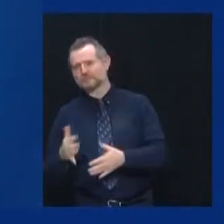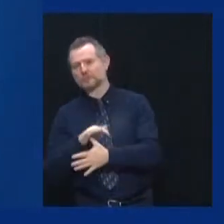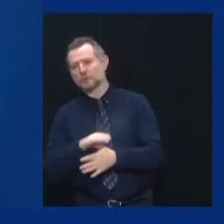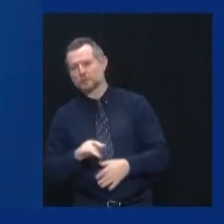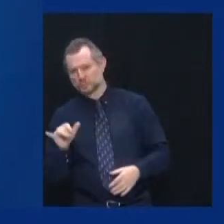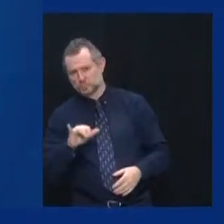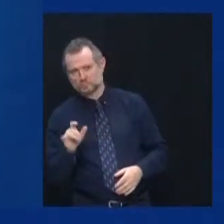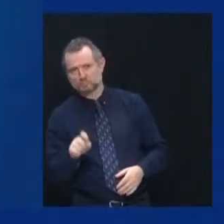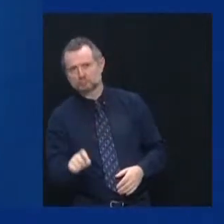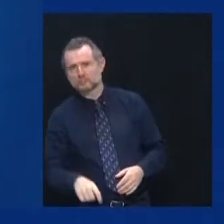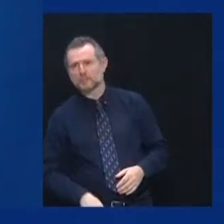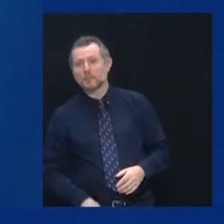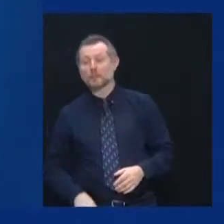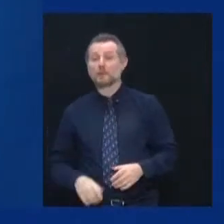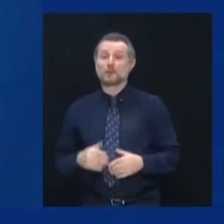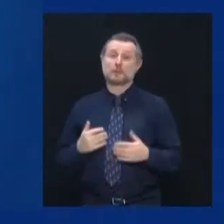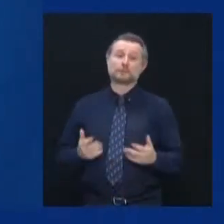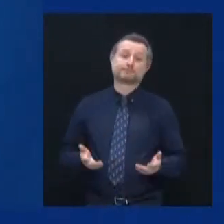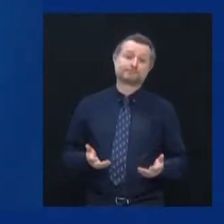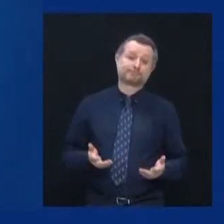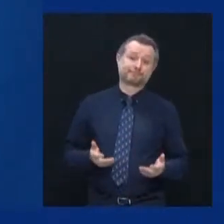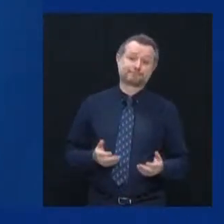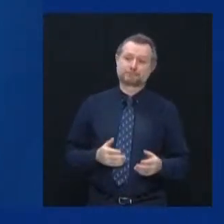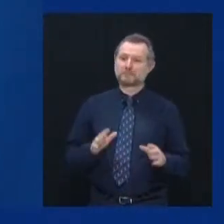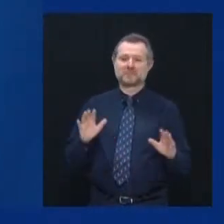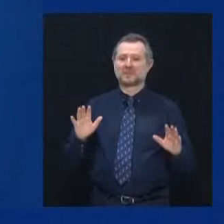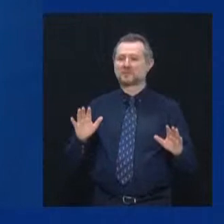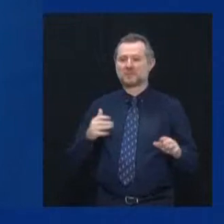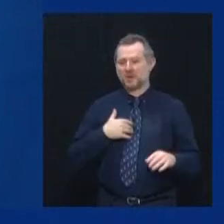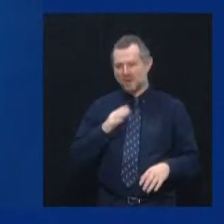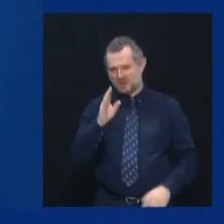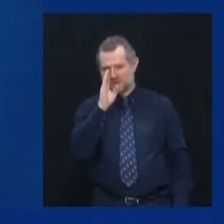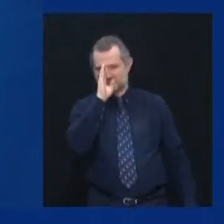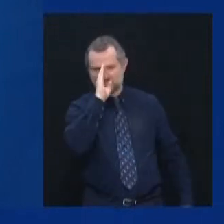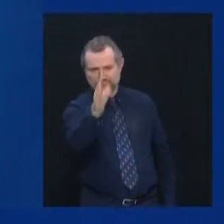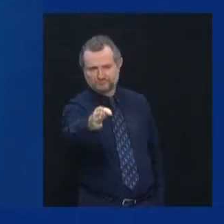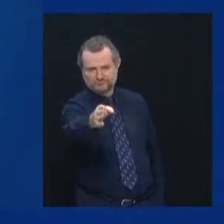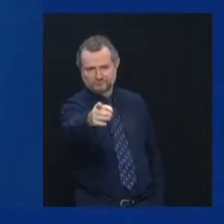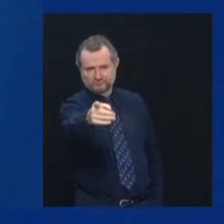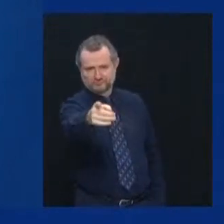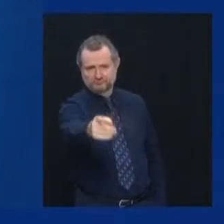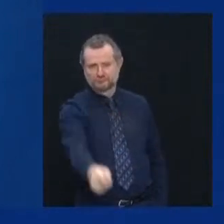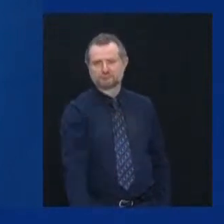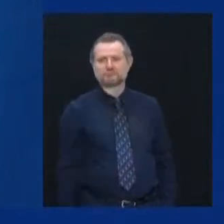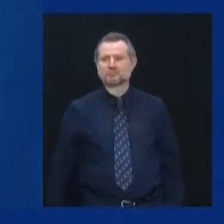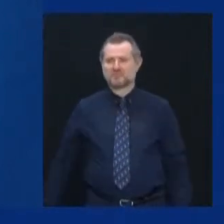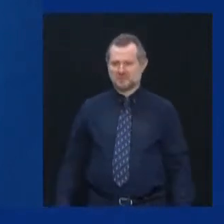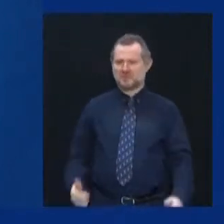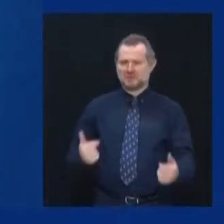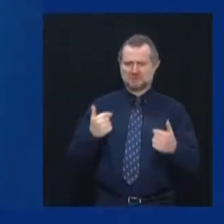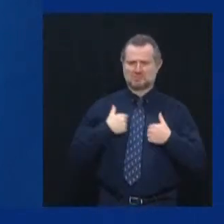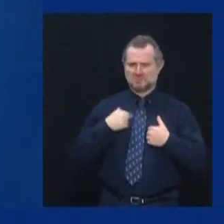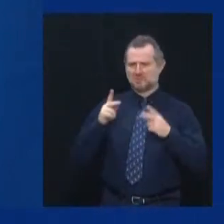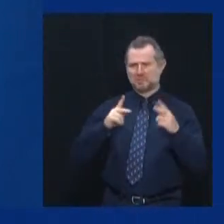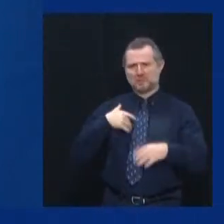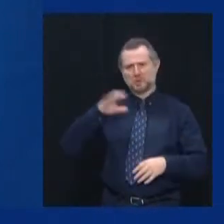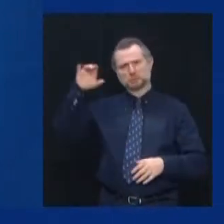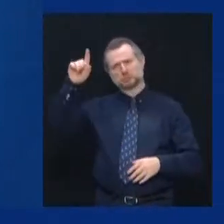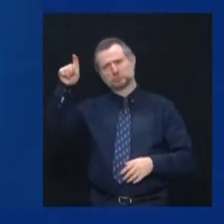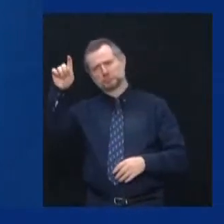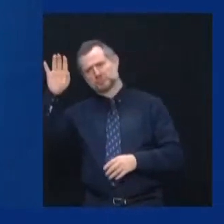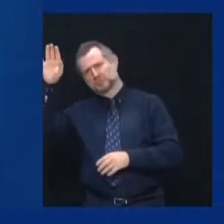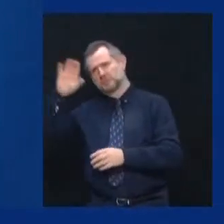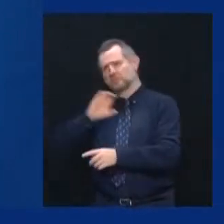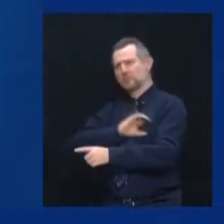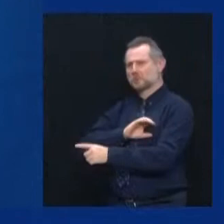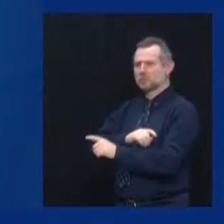first. Let me be clear. I can argue that police officers should go first. I can argue that